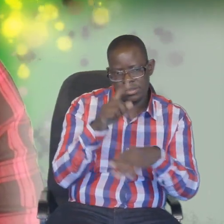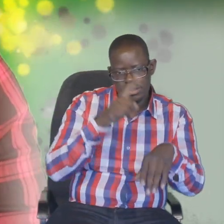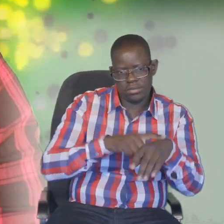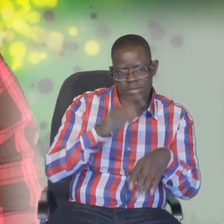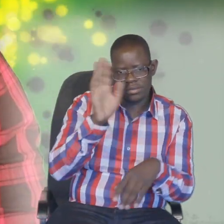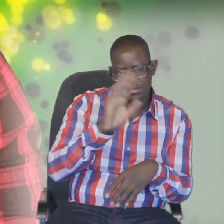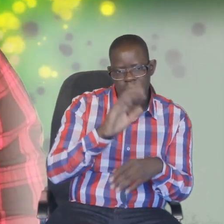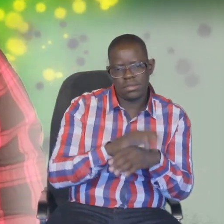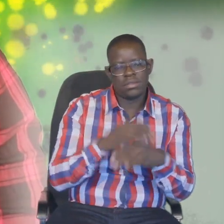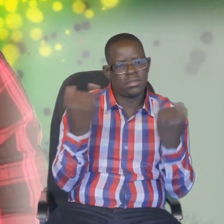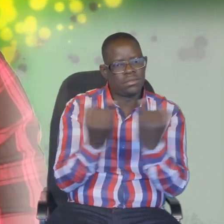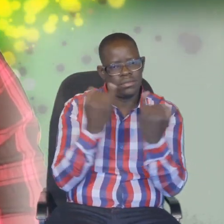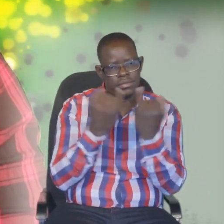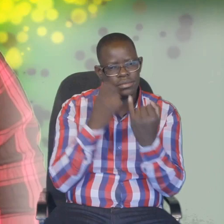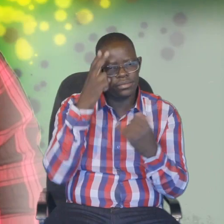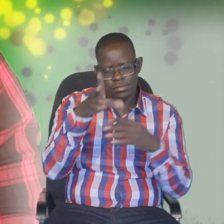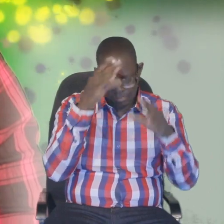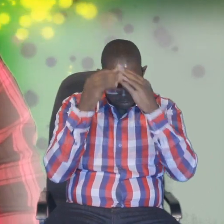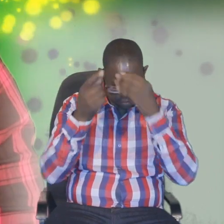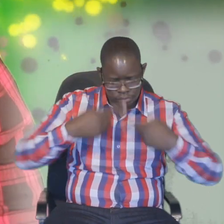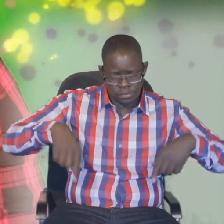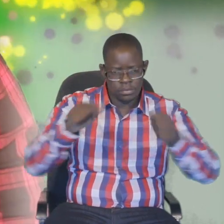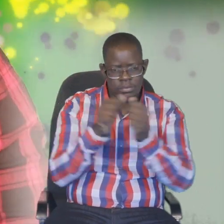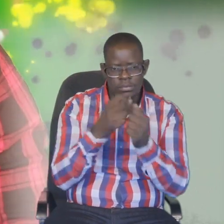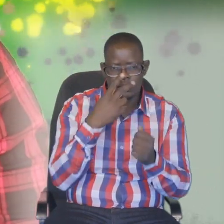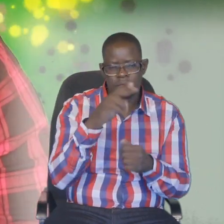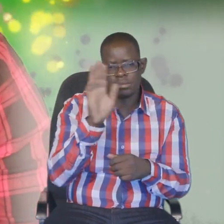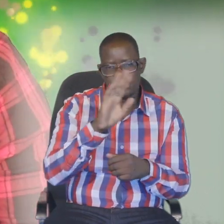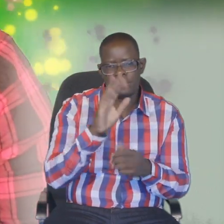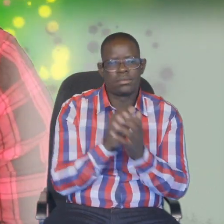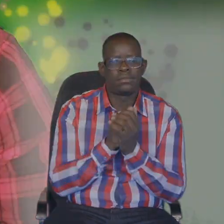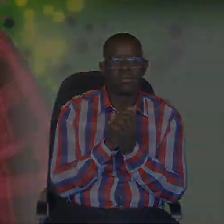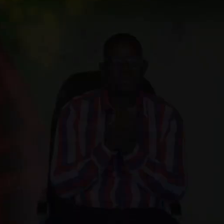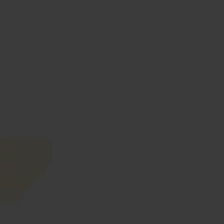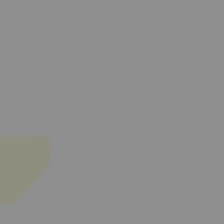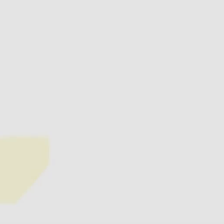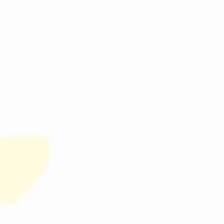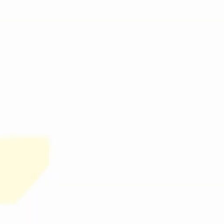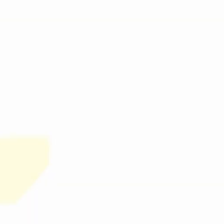goodbye. I hope you have enjoyed watching and learning with us. See you again soon. Bye-bye.